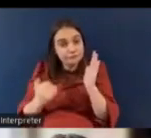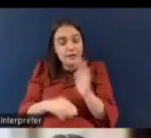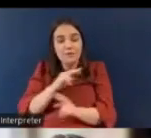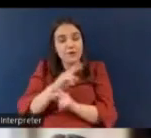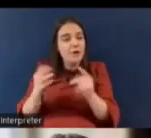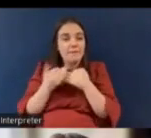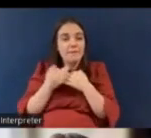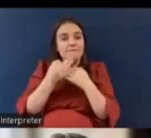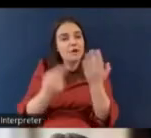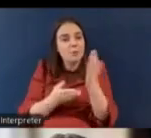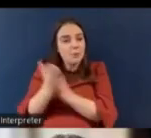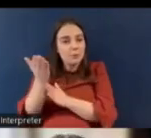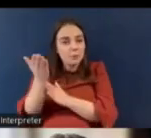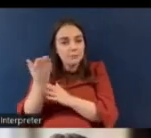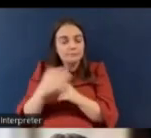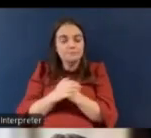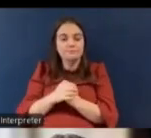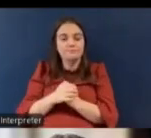not being followed through on.